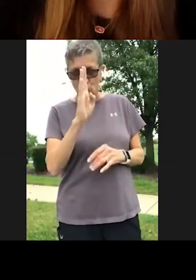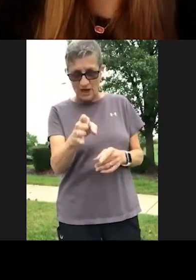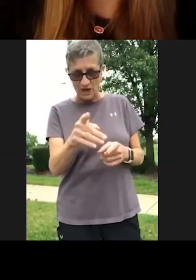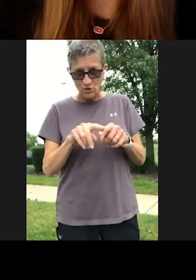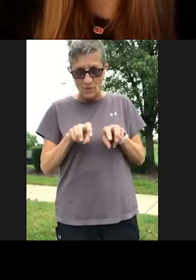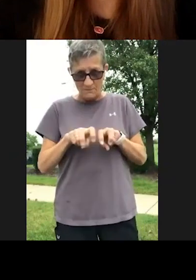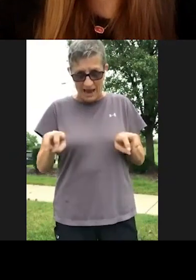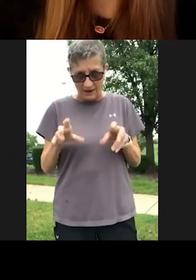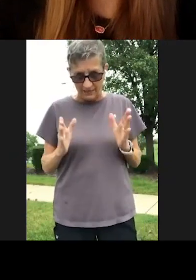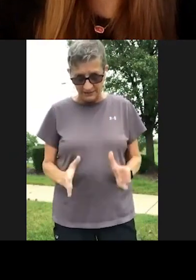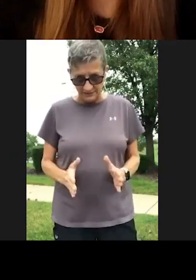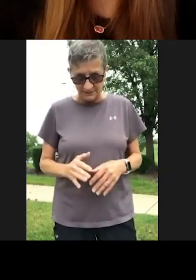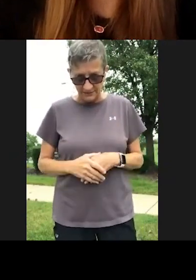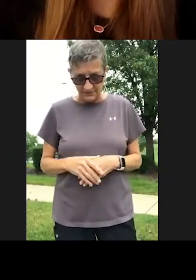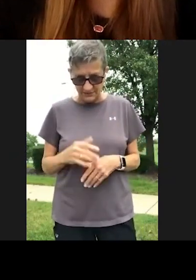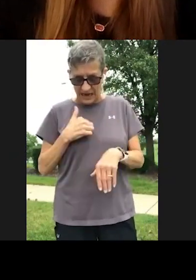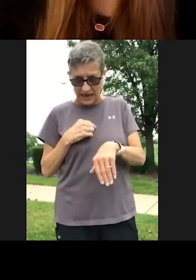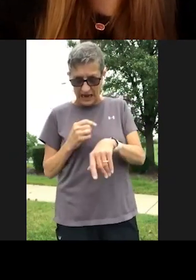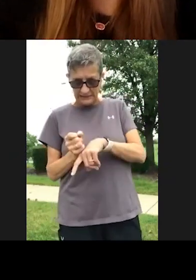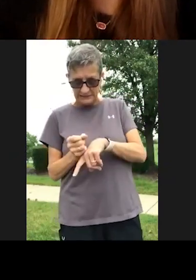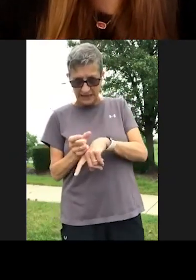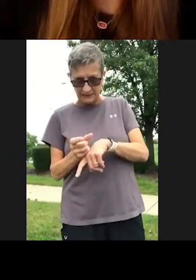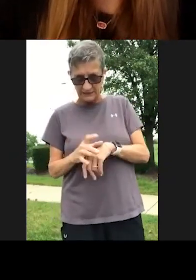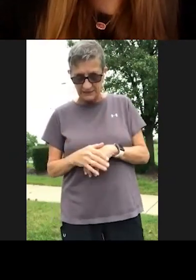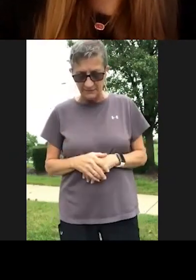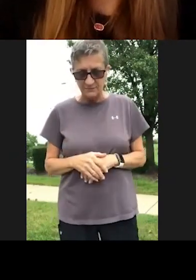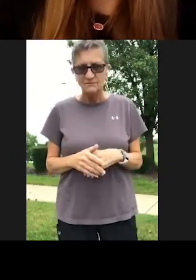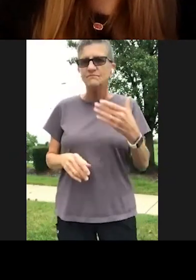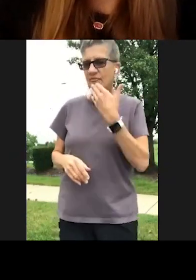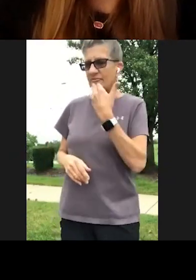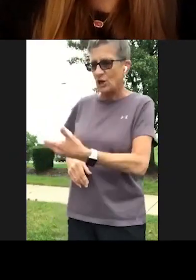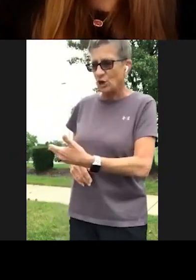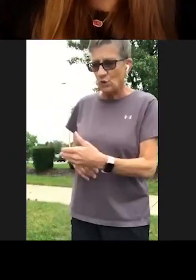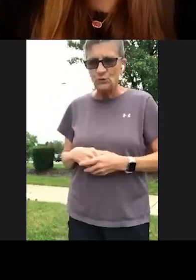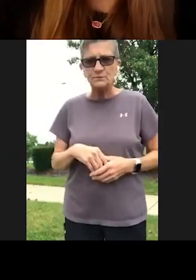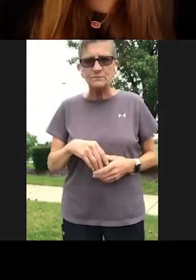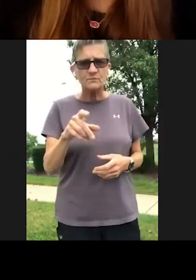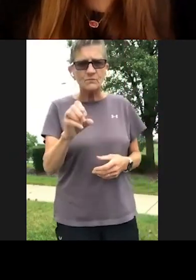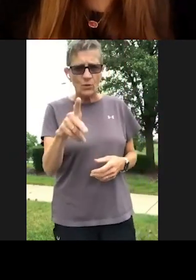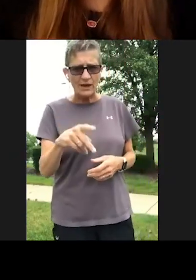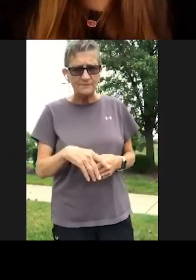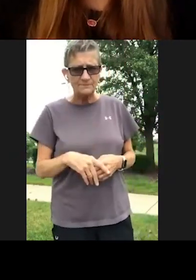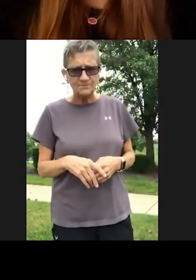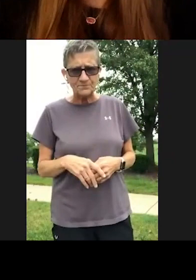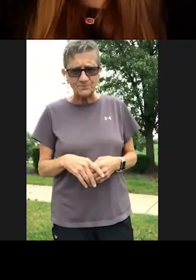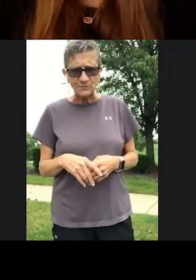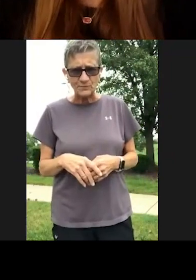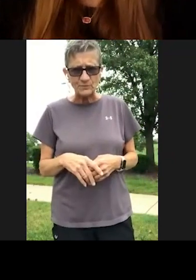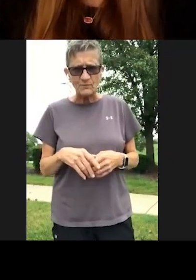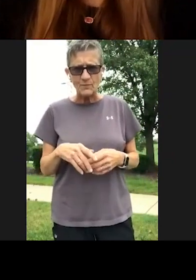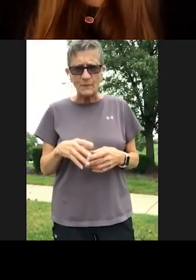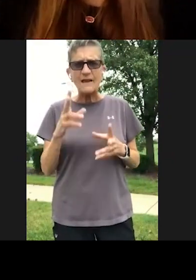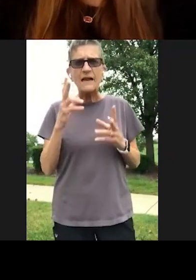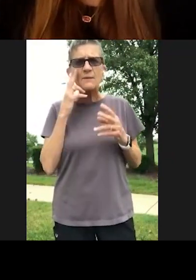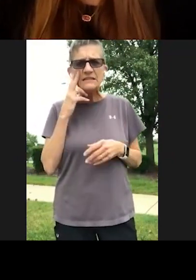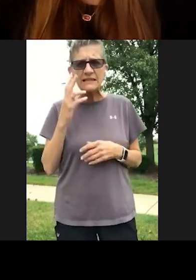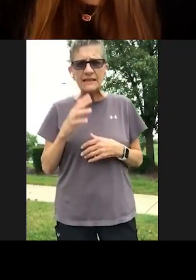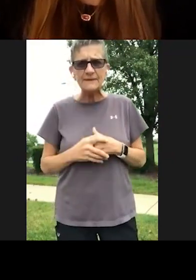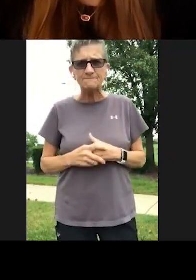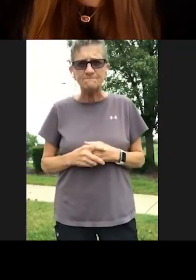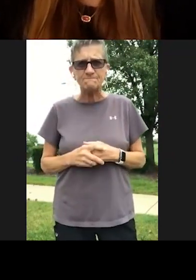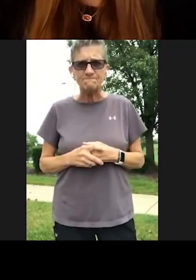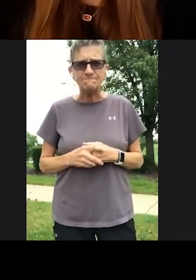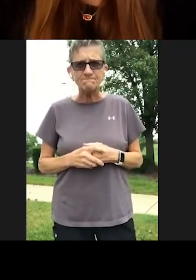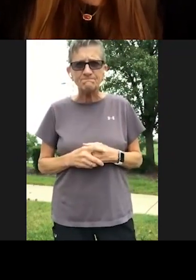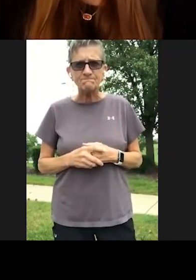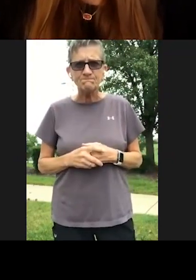panelists that I sent. Thank you. Okay. So let's see.